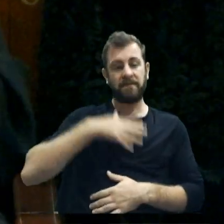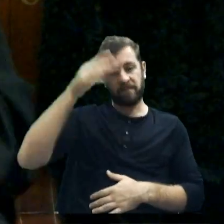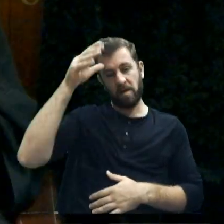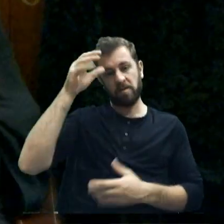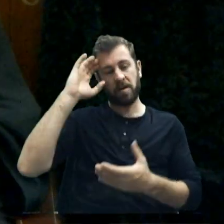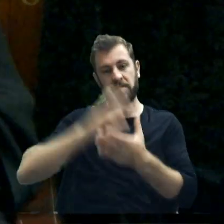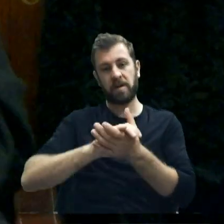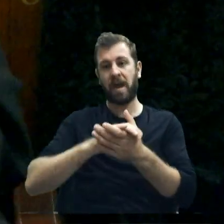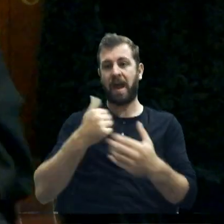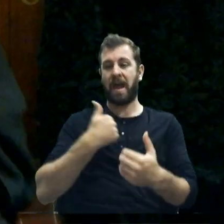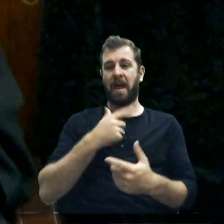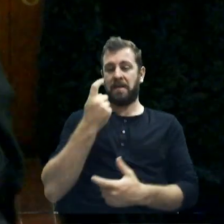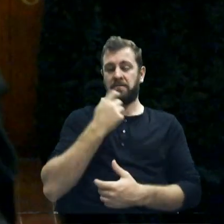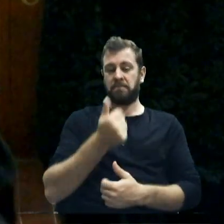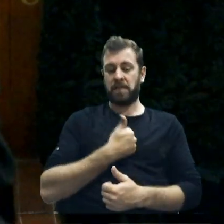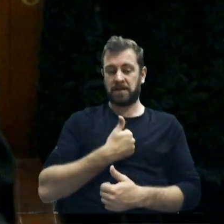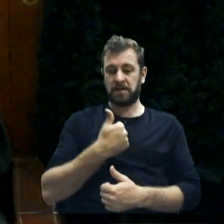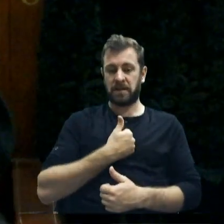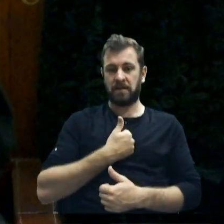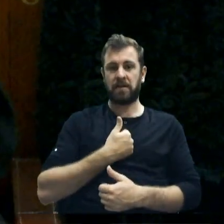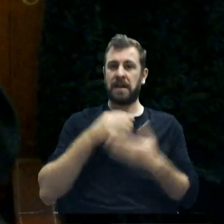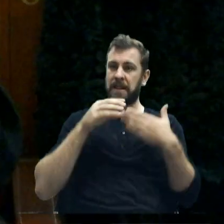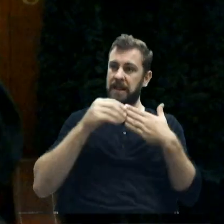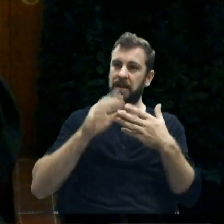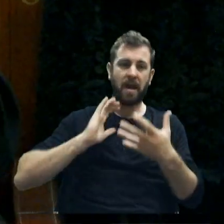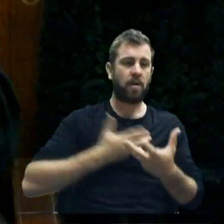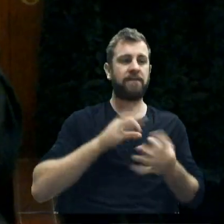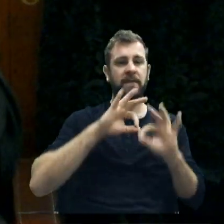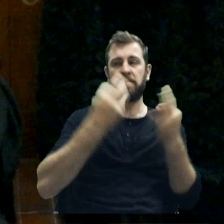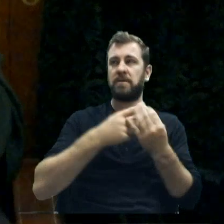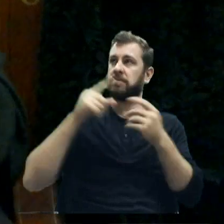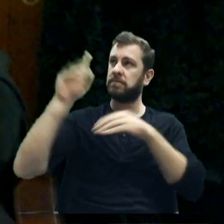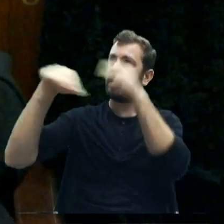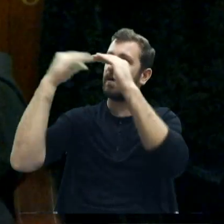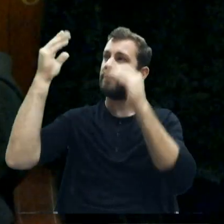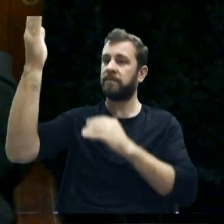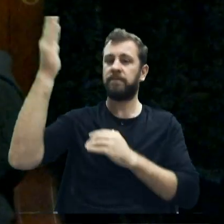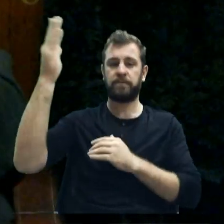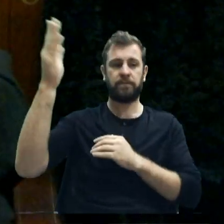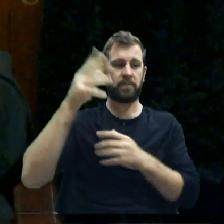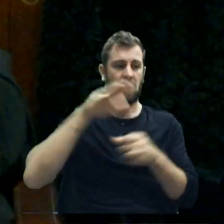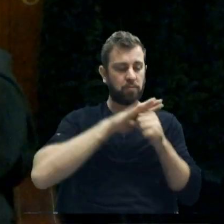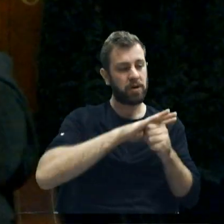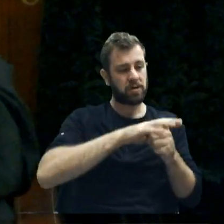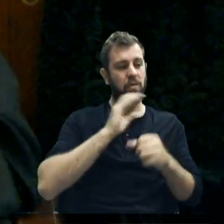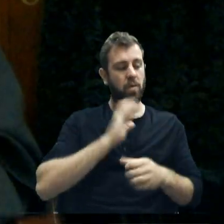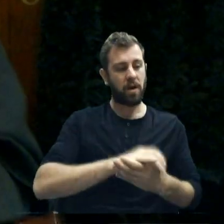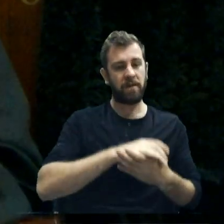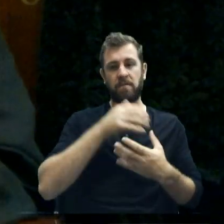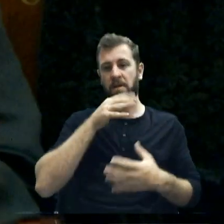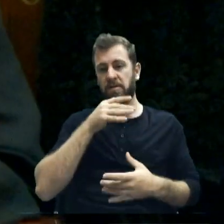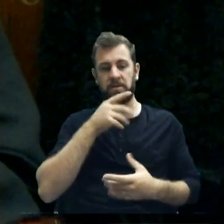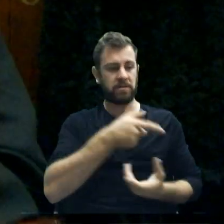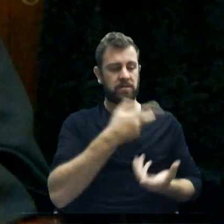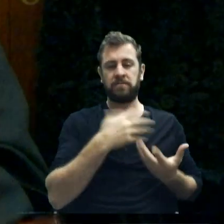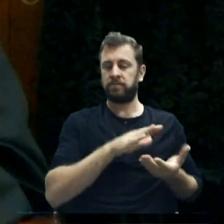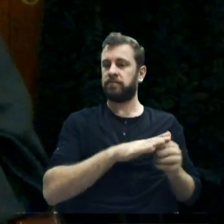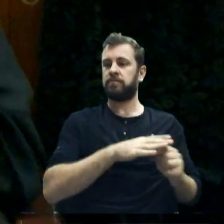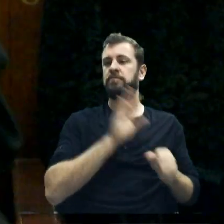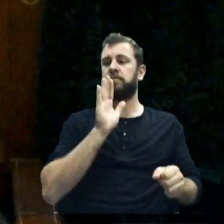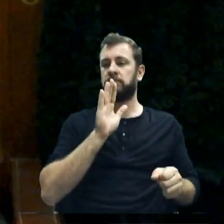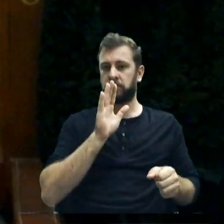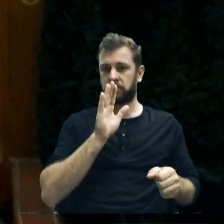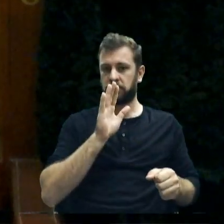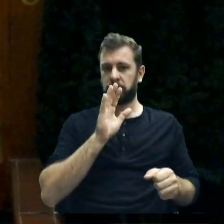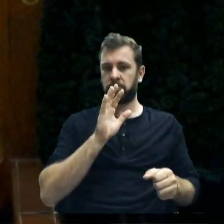let's lead our families to Jannah. Let's relieve the pressure off of our wives and our mothers. Let's regain our manhood.